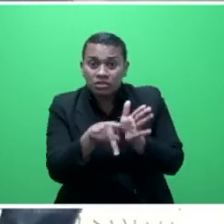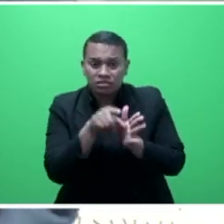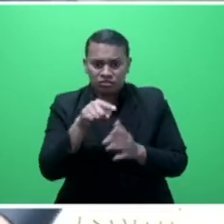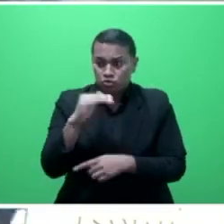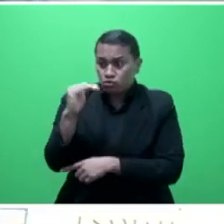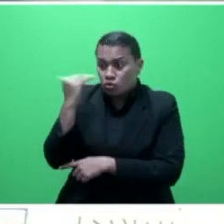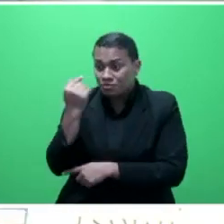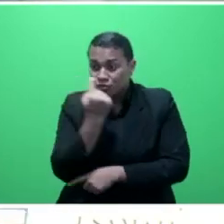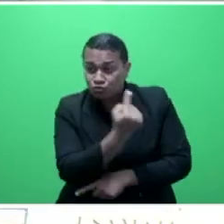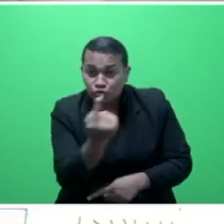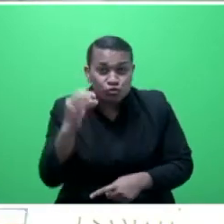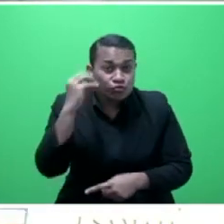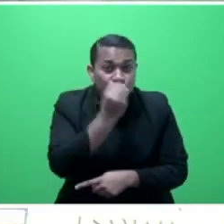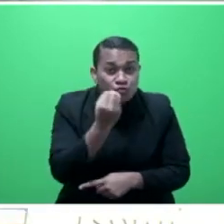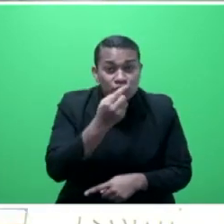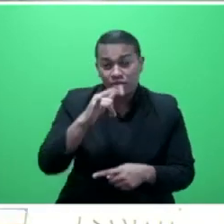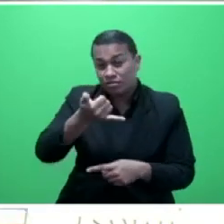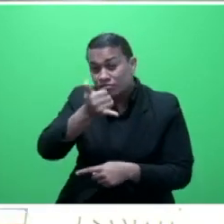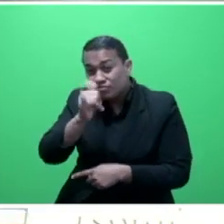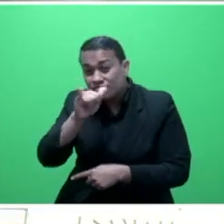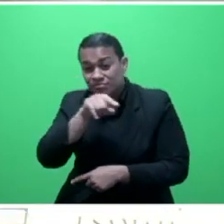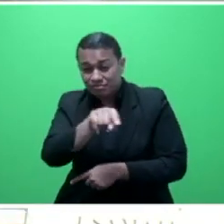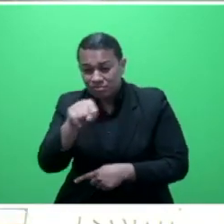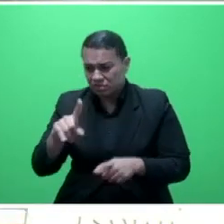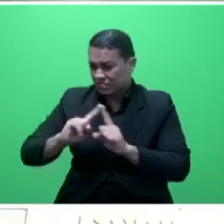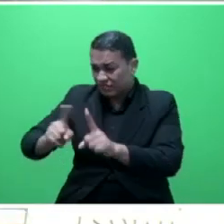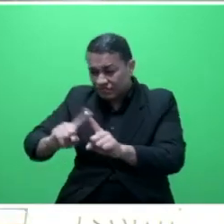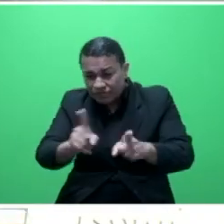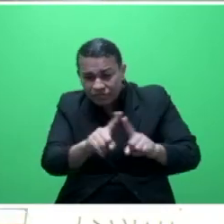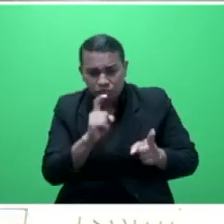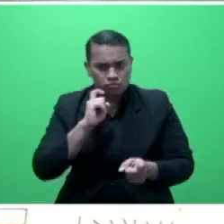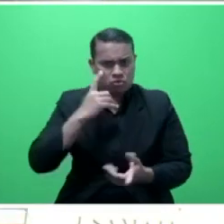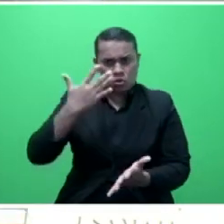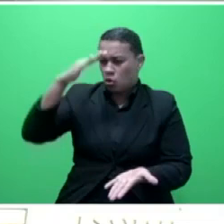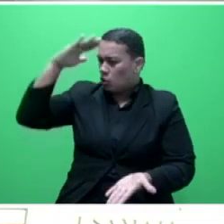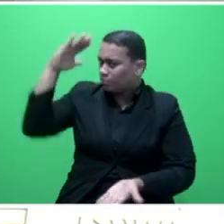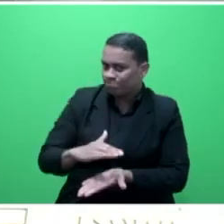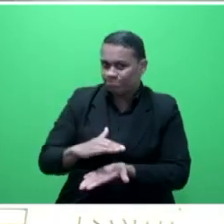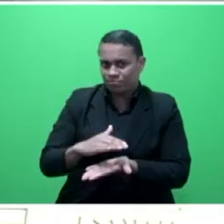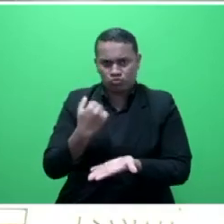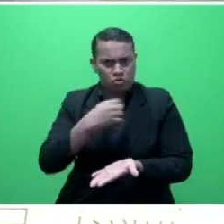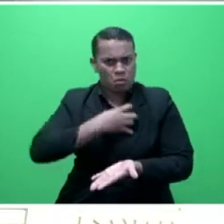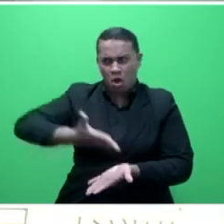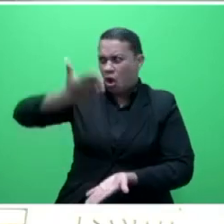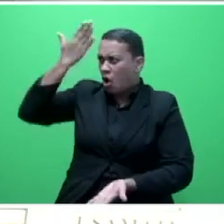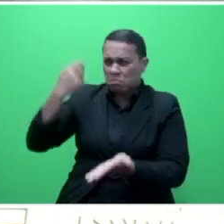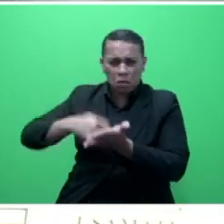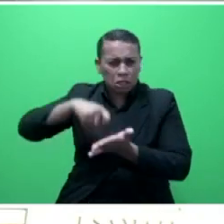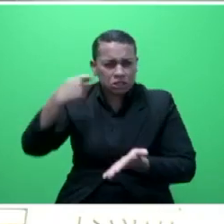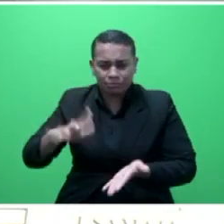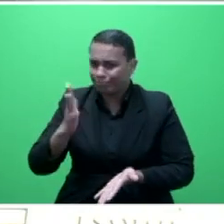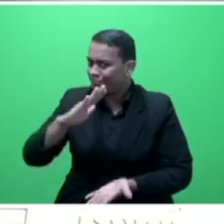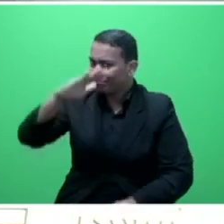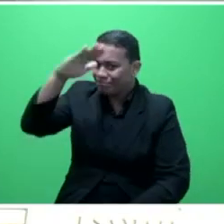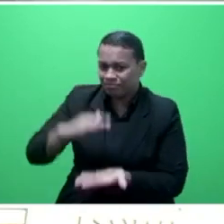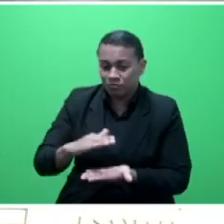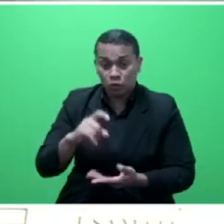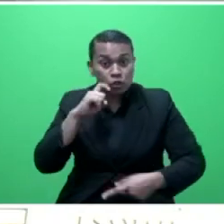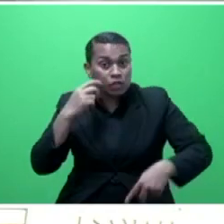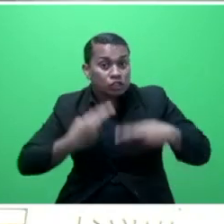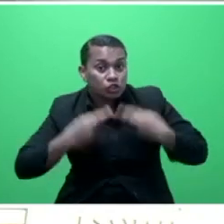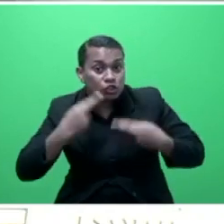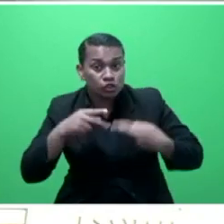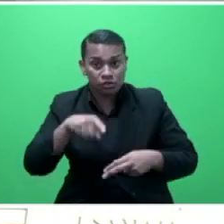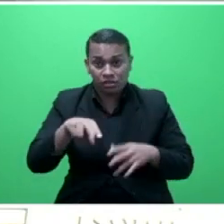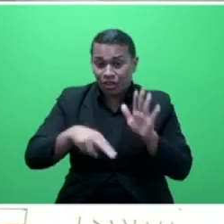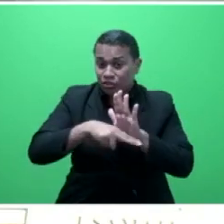food, alcohol, basically everything to drop precipitously. And tourism operators should consider making these changes to